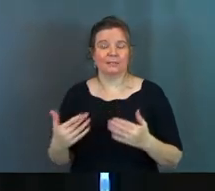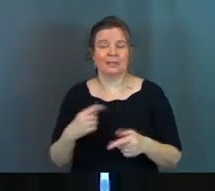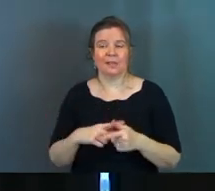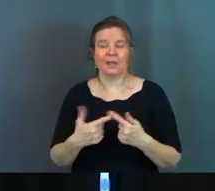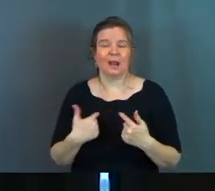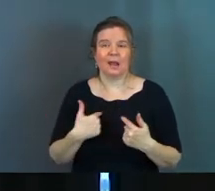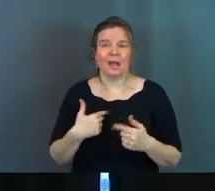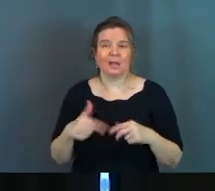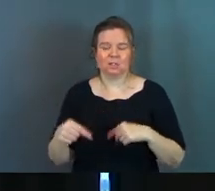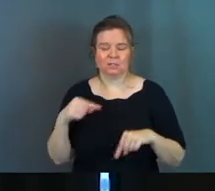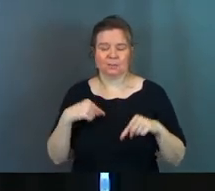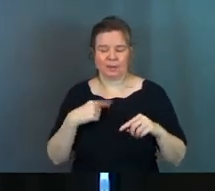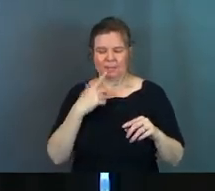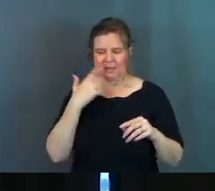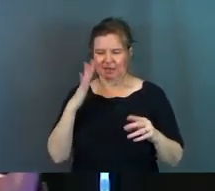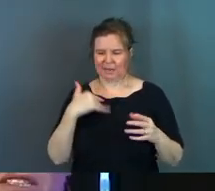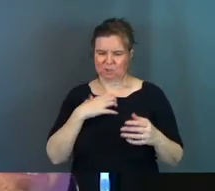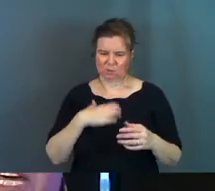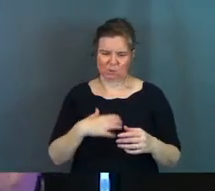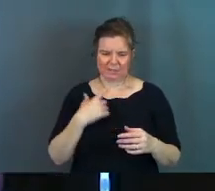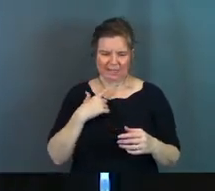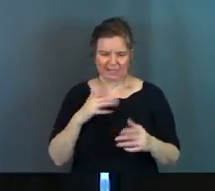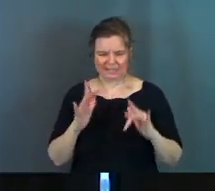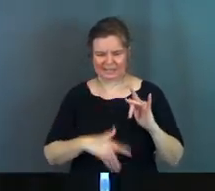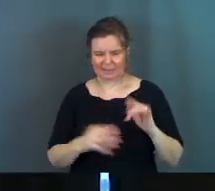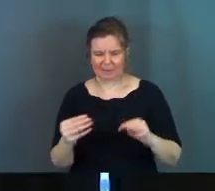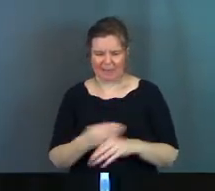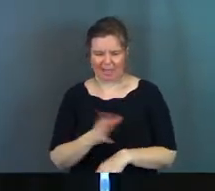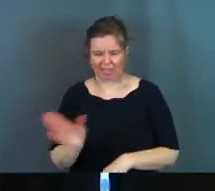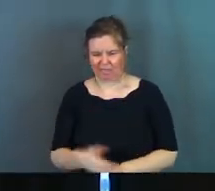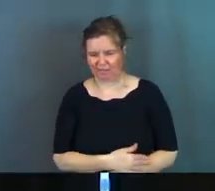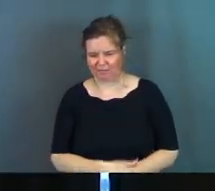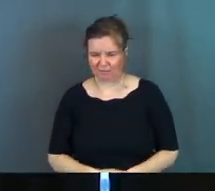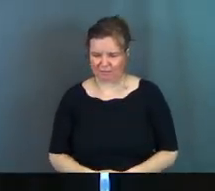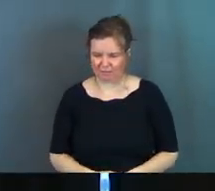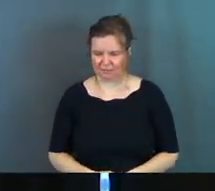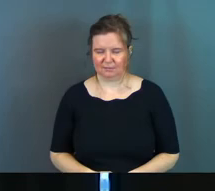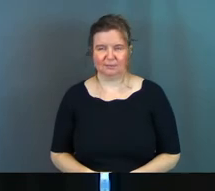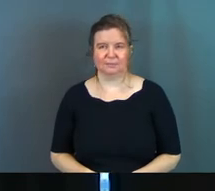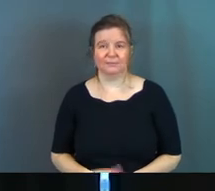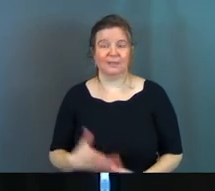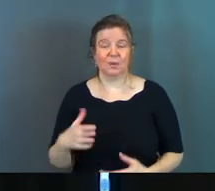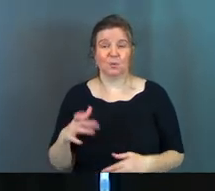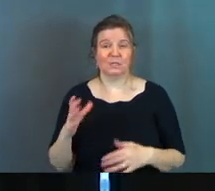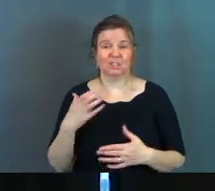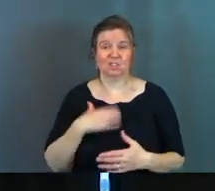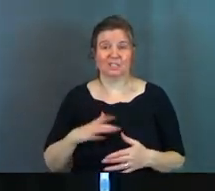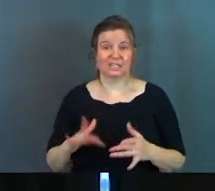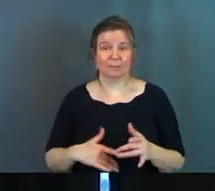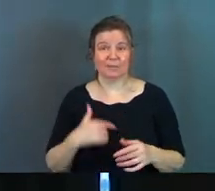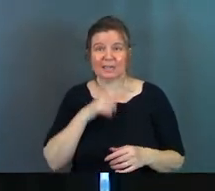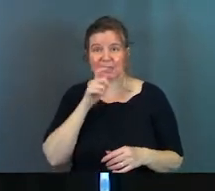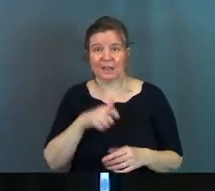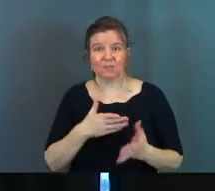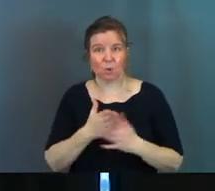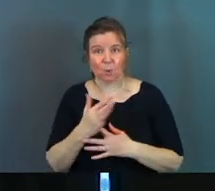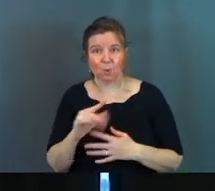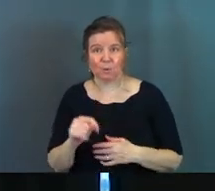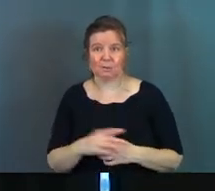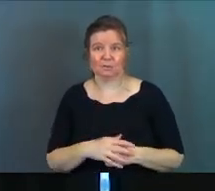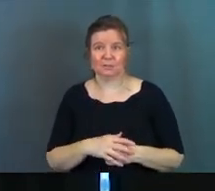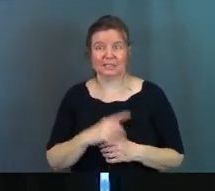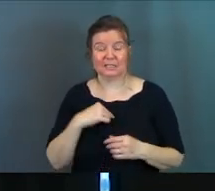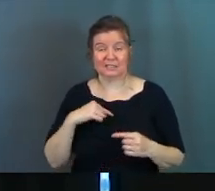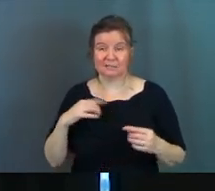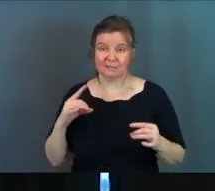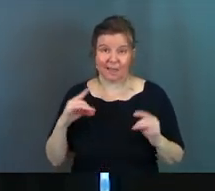And I just step back and I'm like, God, I just wish they could skip the math. I just wish they could skip it. I wish they didn't have to go through it.